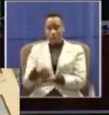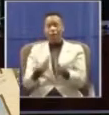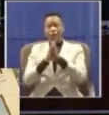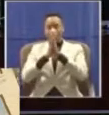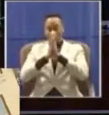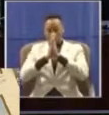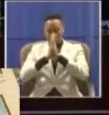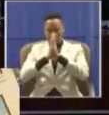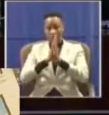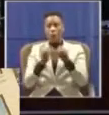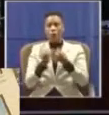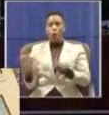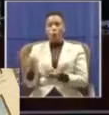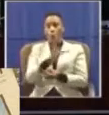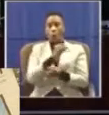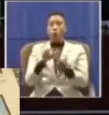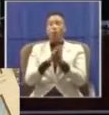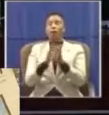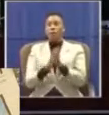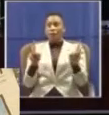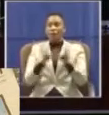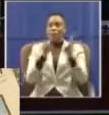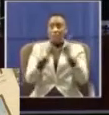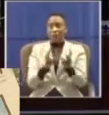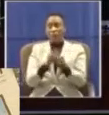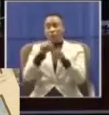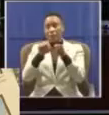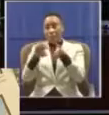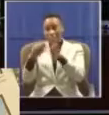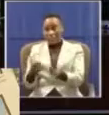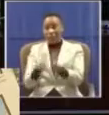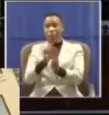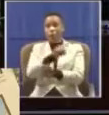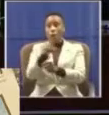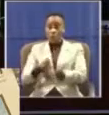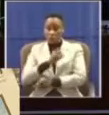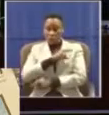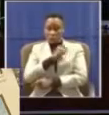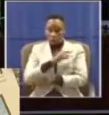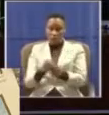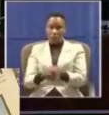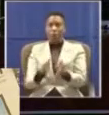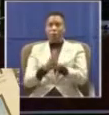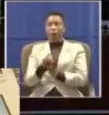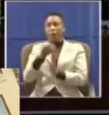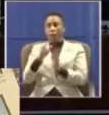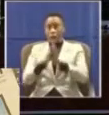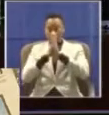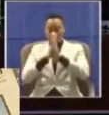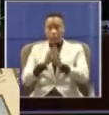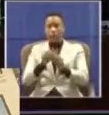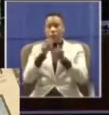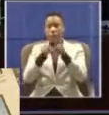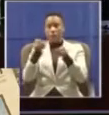those victims of road accidents, the fatalities, and those who are injured. Our thoughts and prayers are with the survivors and the